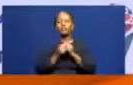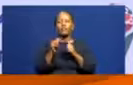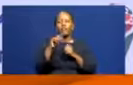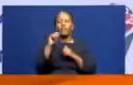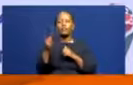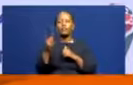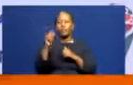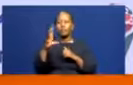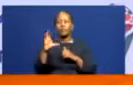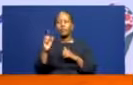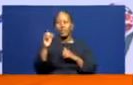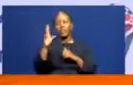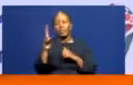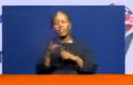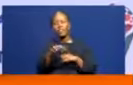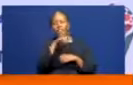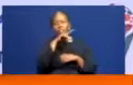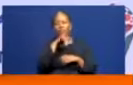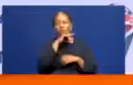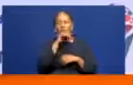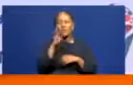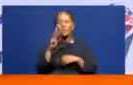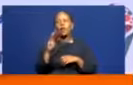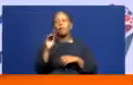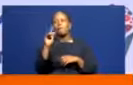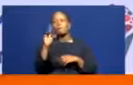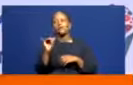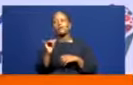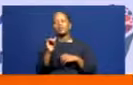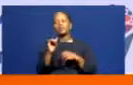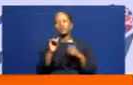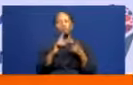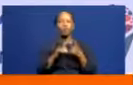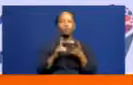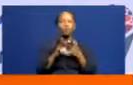They're Uganda, Mali, and Kenya.